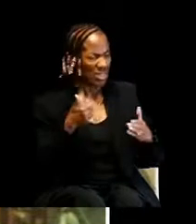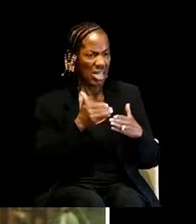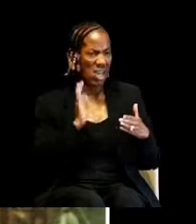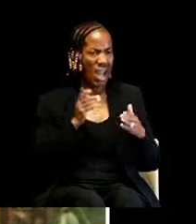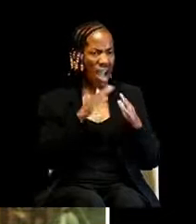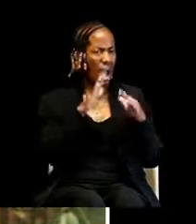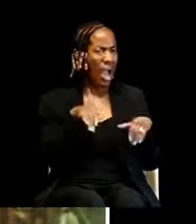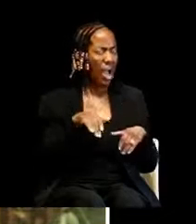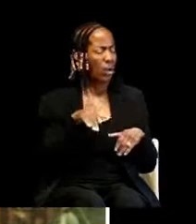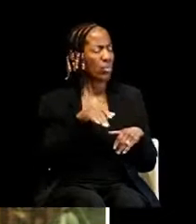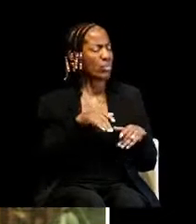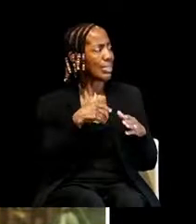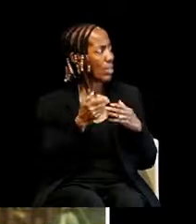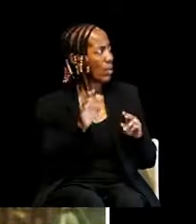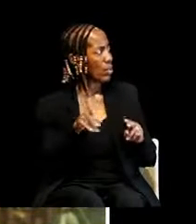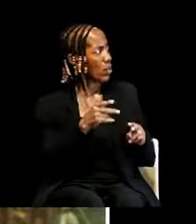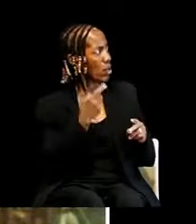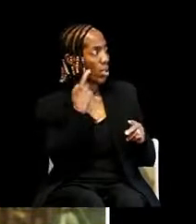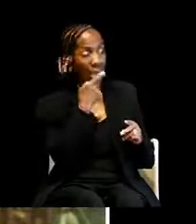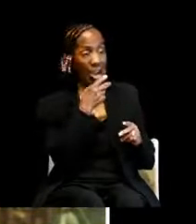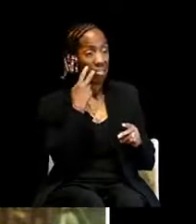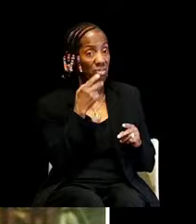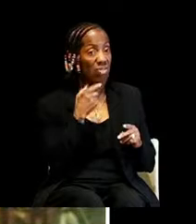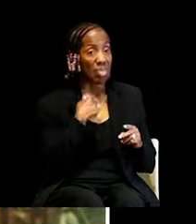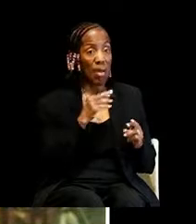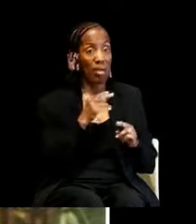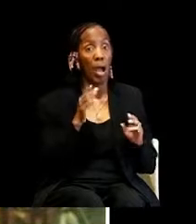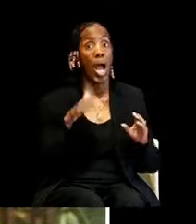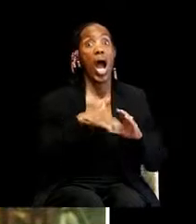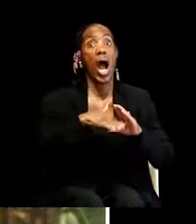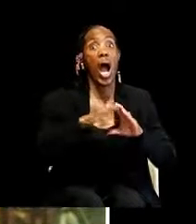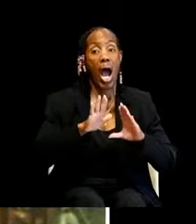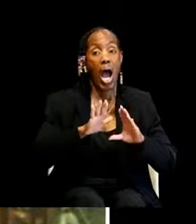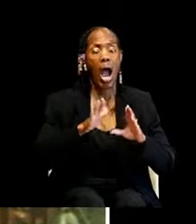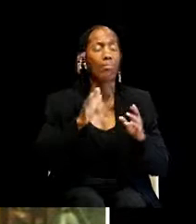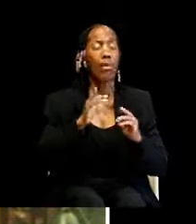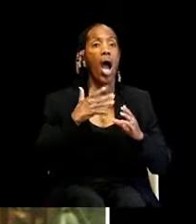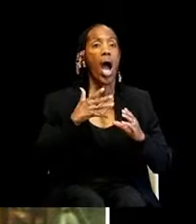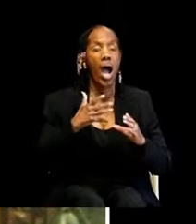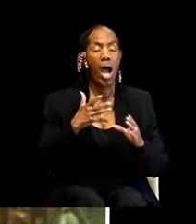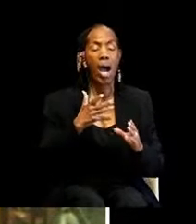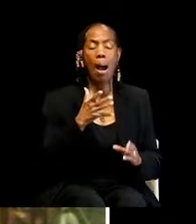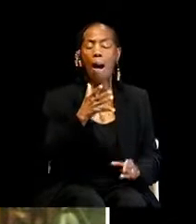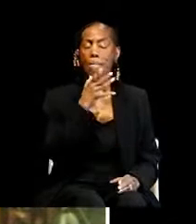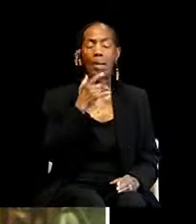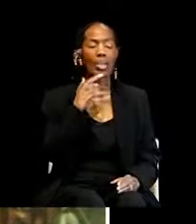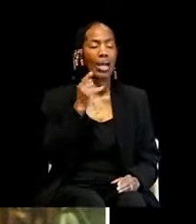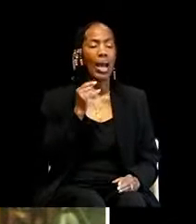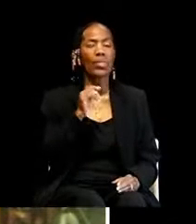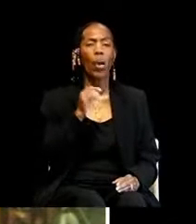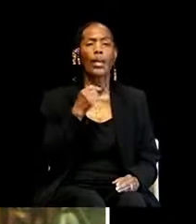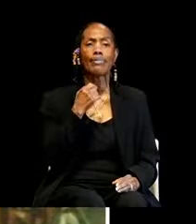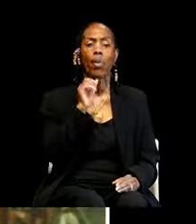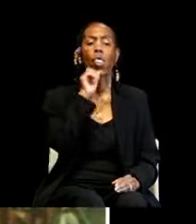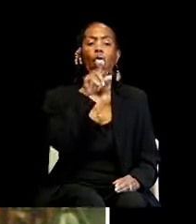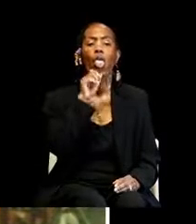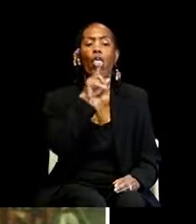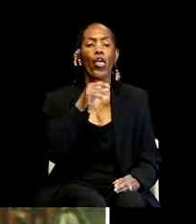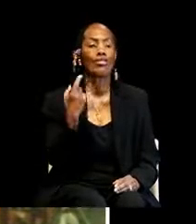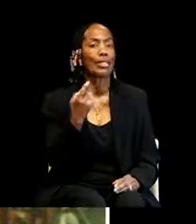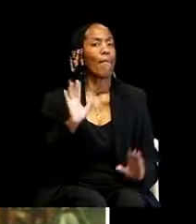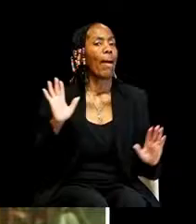as well. And if you look in my eyes, you can tell I was ready to talk about something, okay? My mom said I was always telling on somebody. It's not my